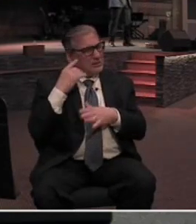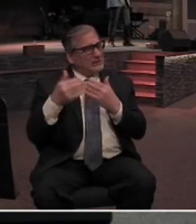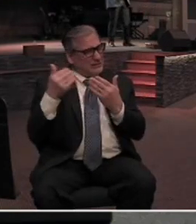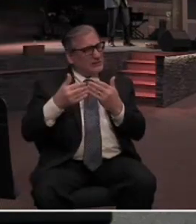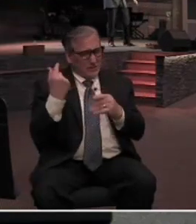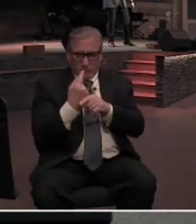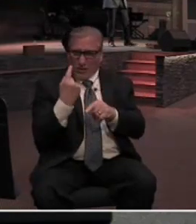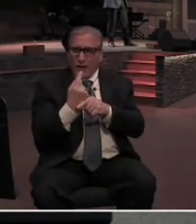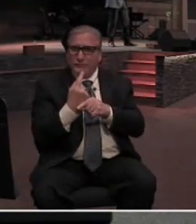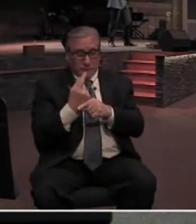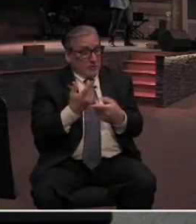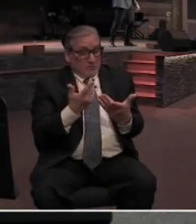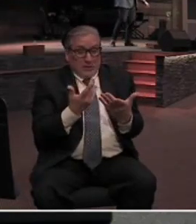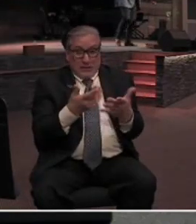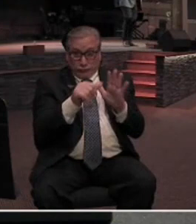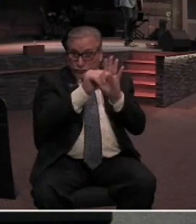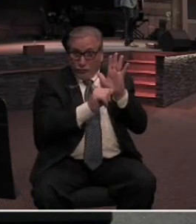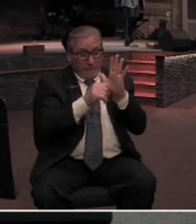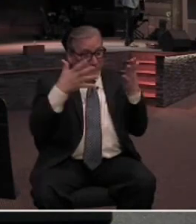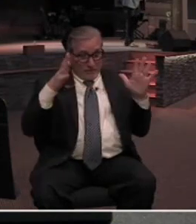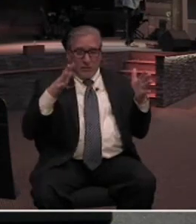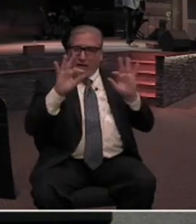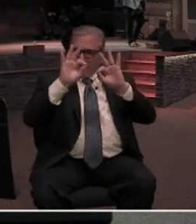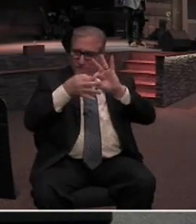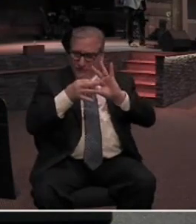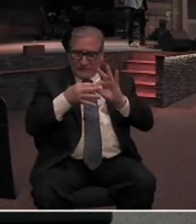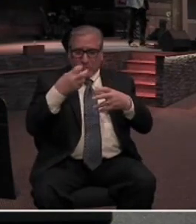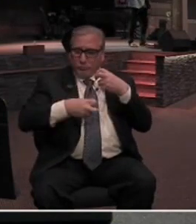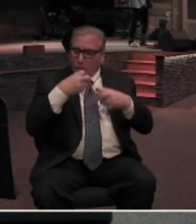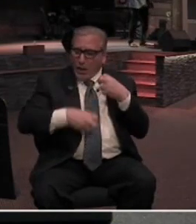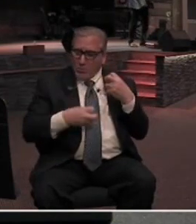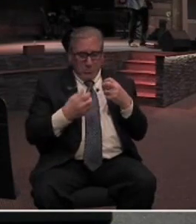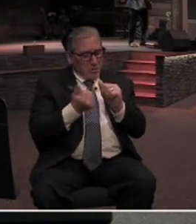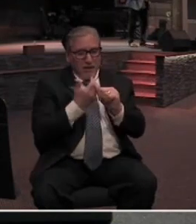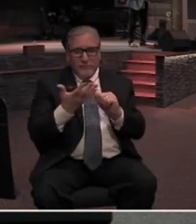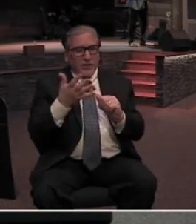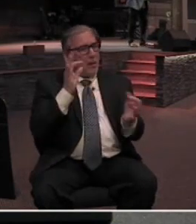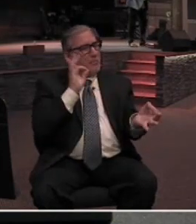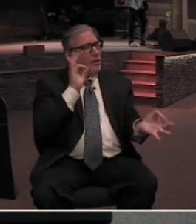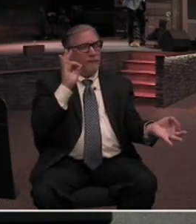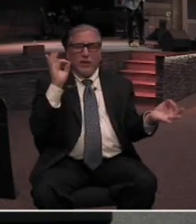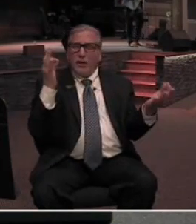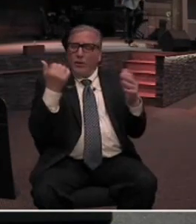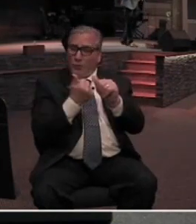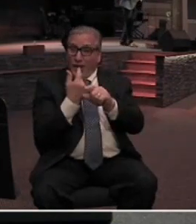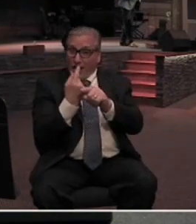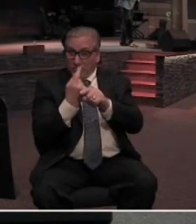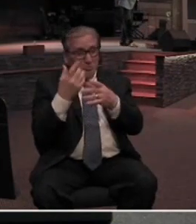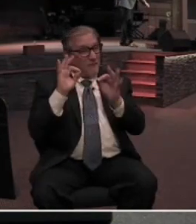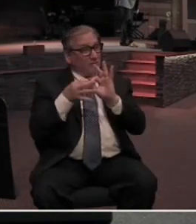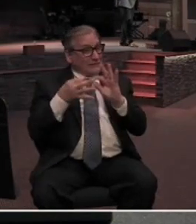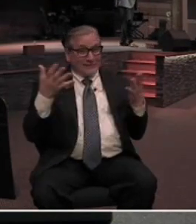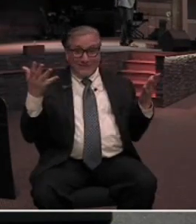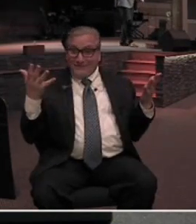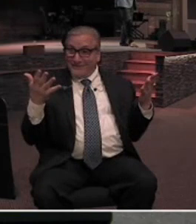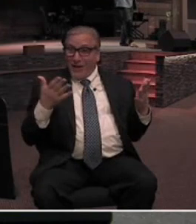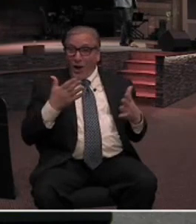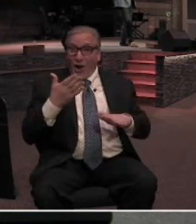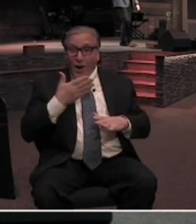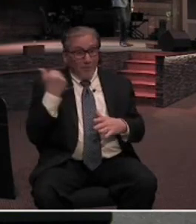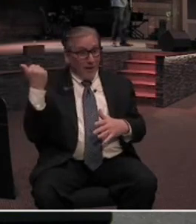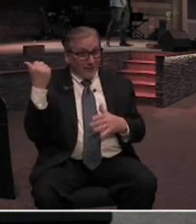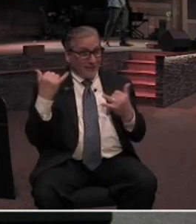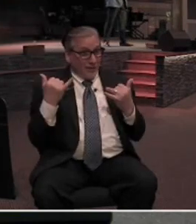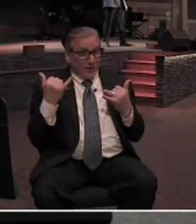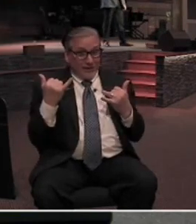surgery. They fixed the injury. The surgeon said everything went perfectly. You're fixed. You're better. Let's do